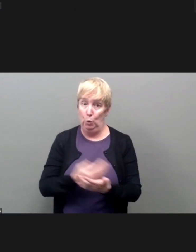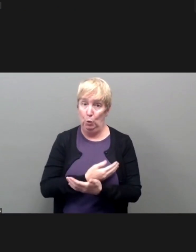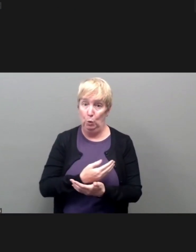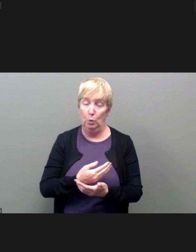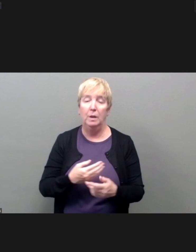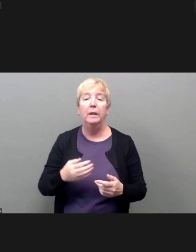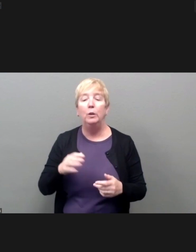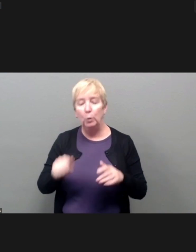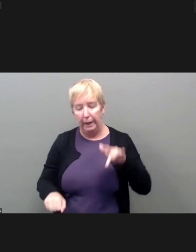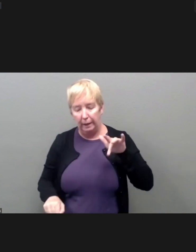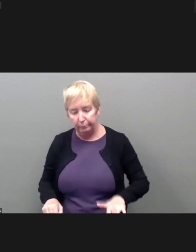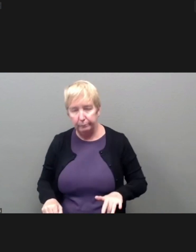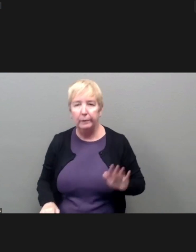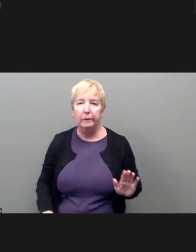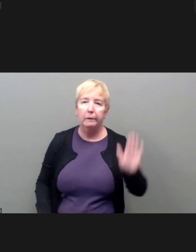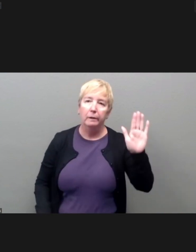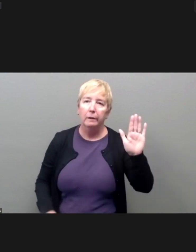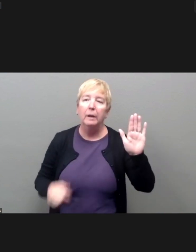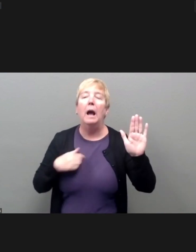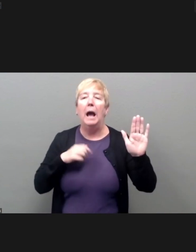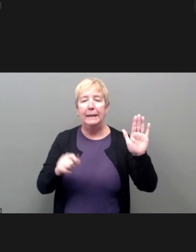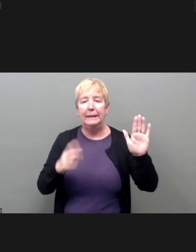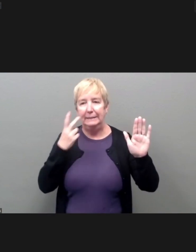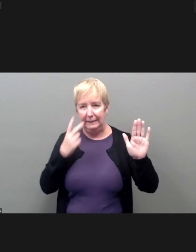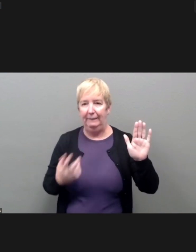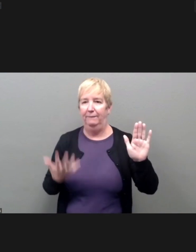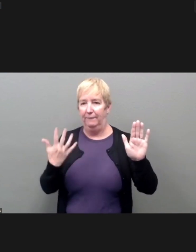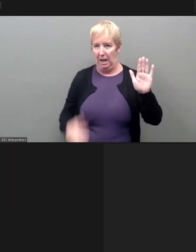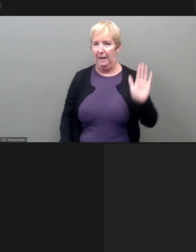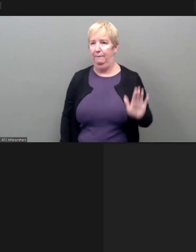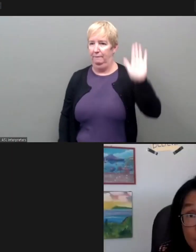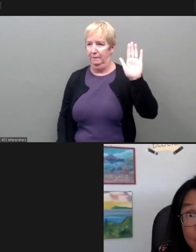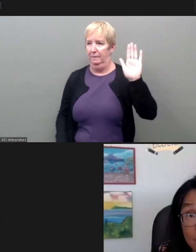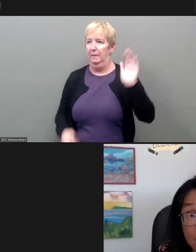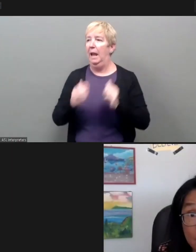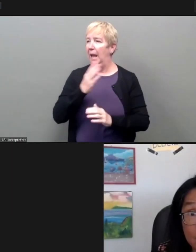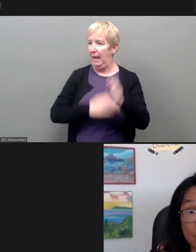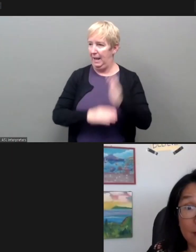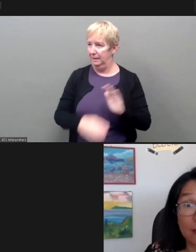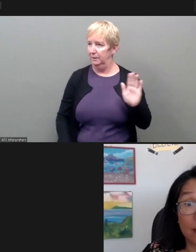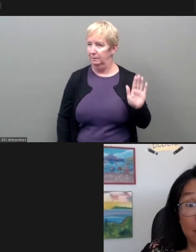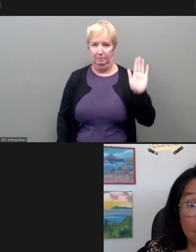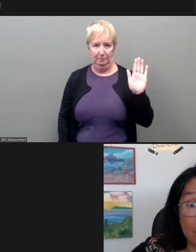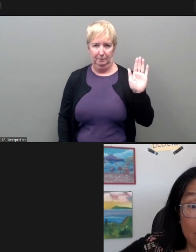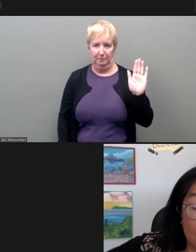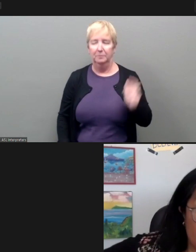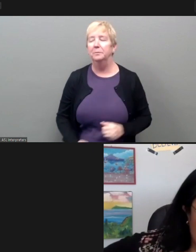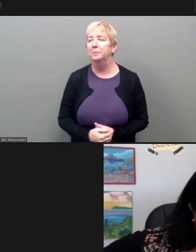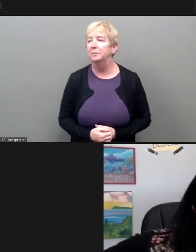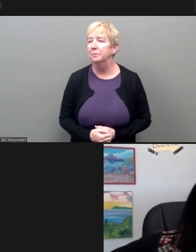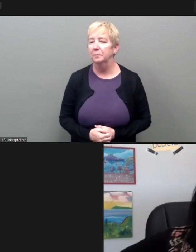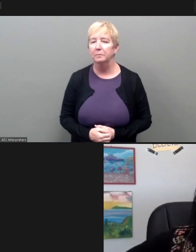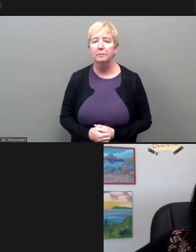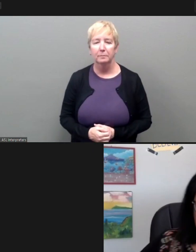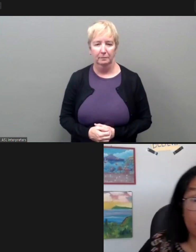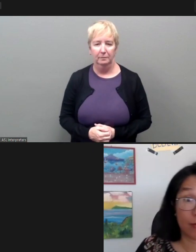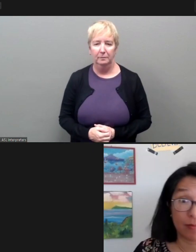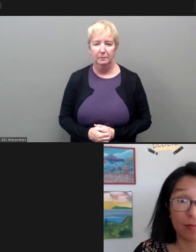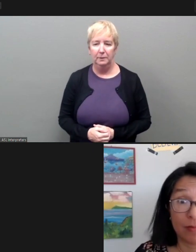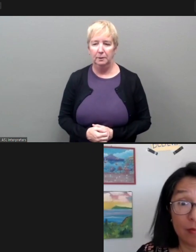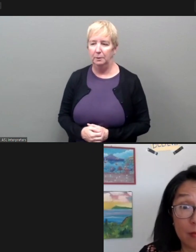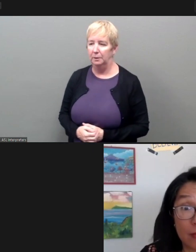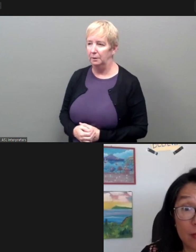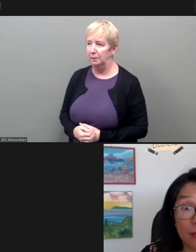you to raise your hand, and I can see 5 members of our media team have done so already. So as usual, I'll just call on